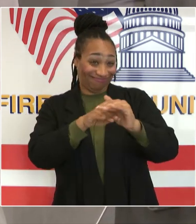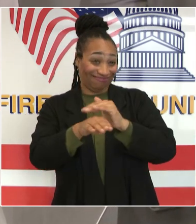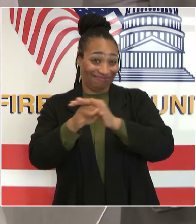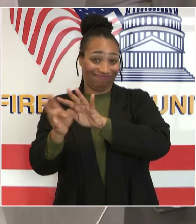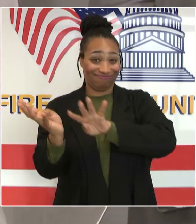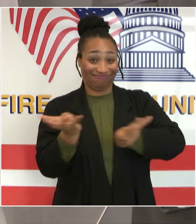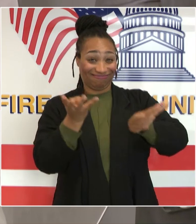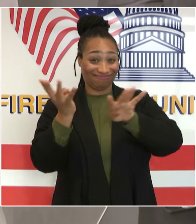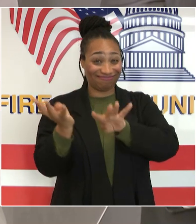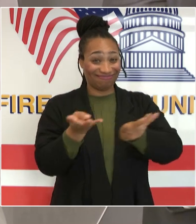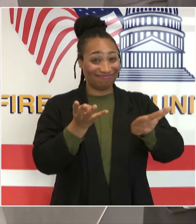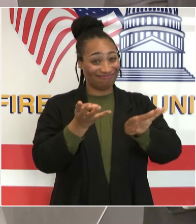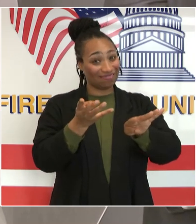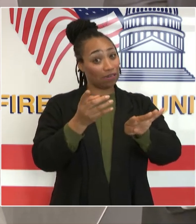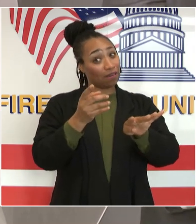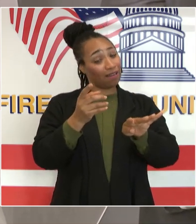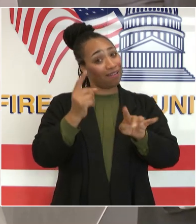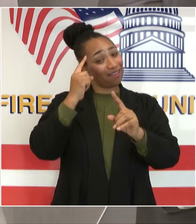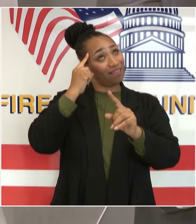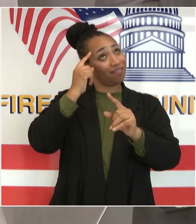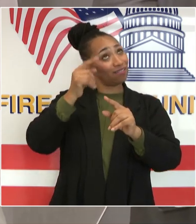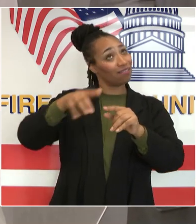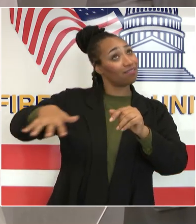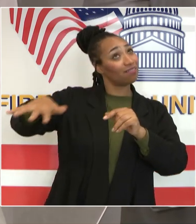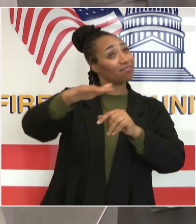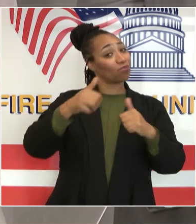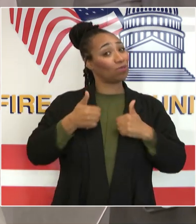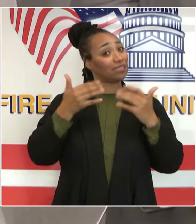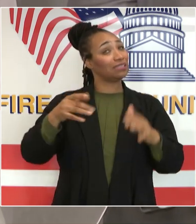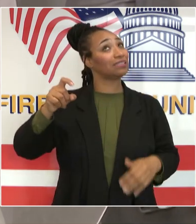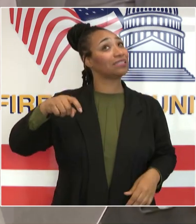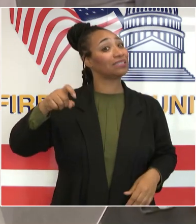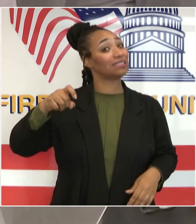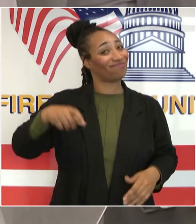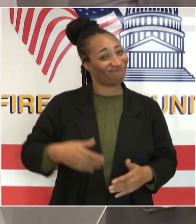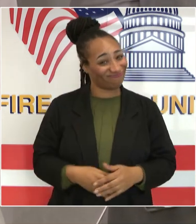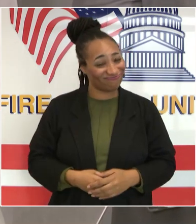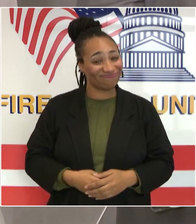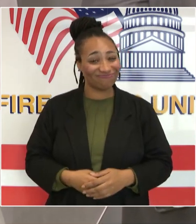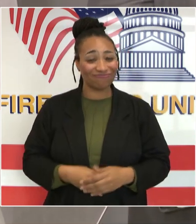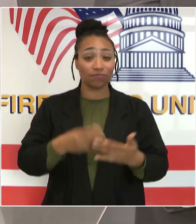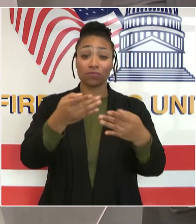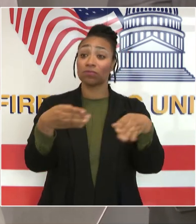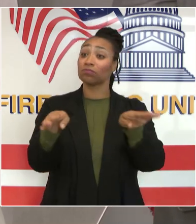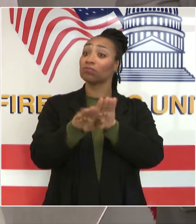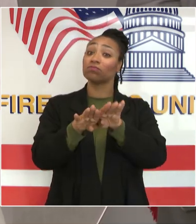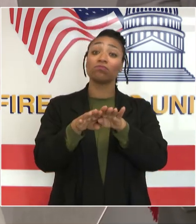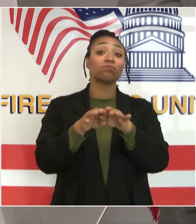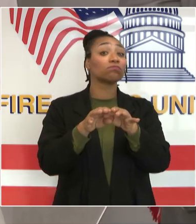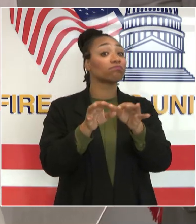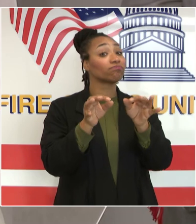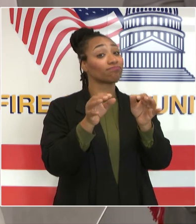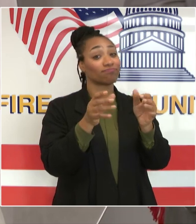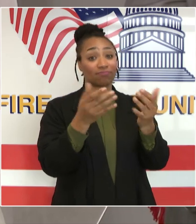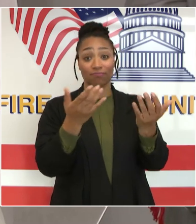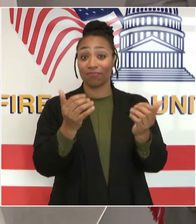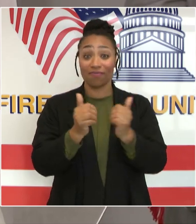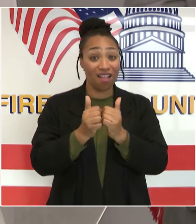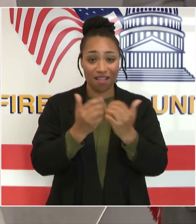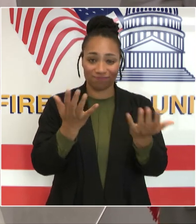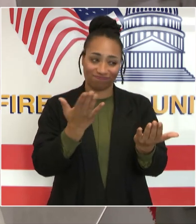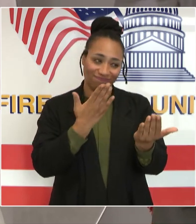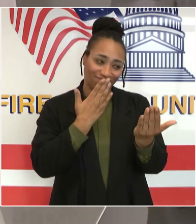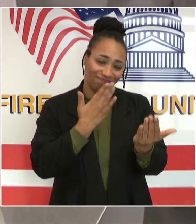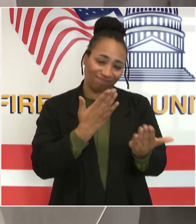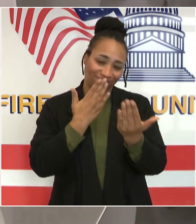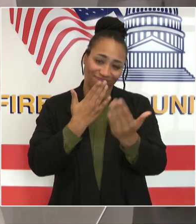So I think I'll just close with that and say that we are so grateful for everybody's support and getting us